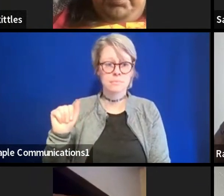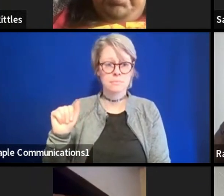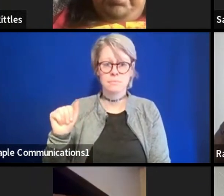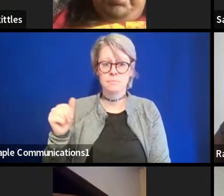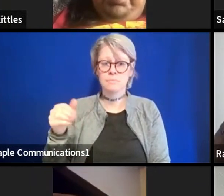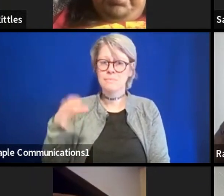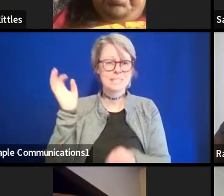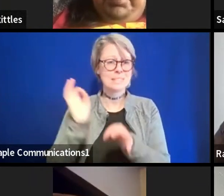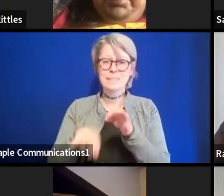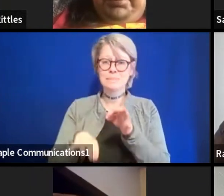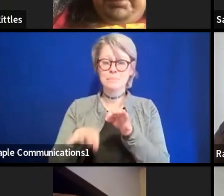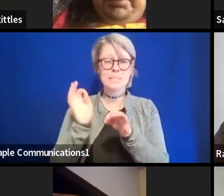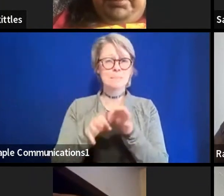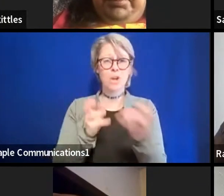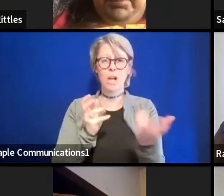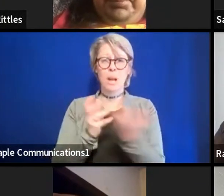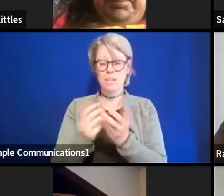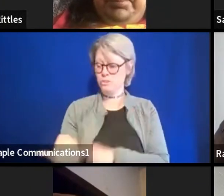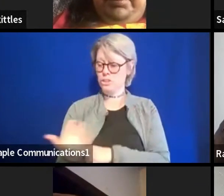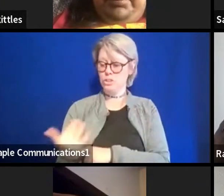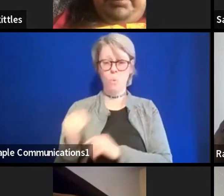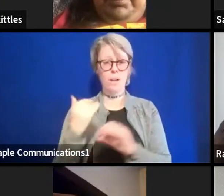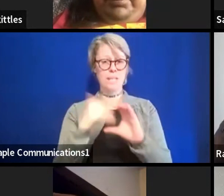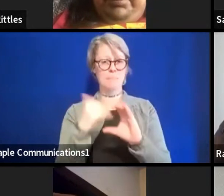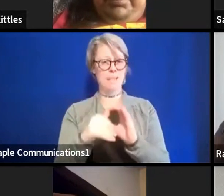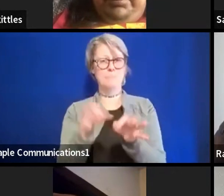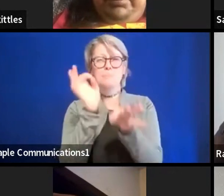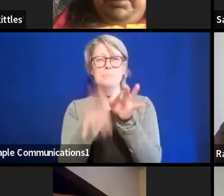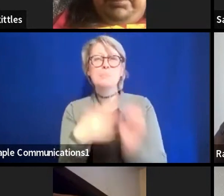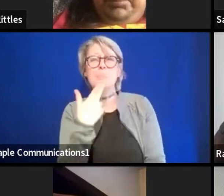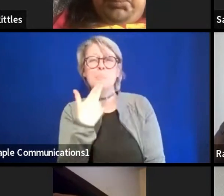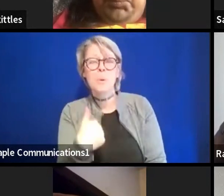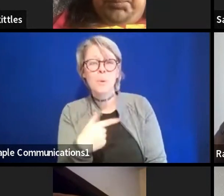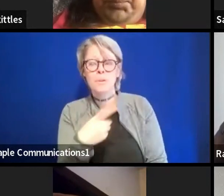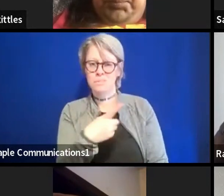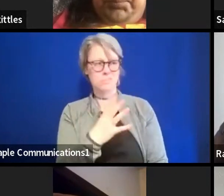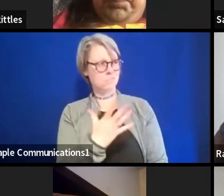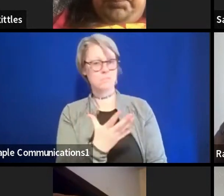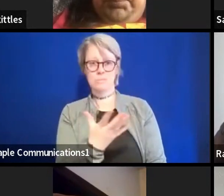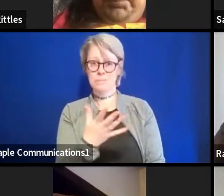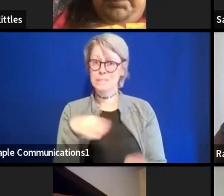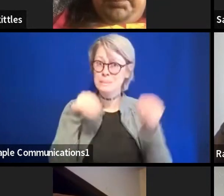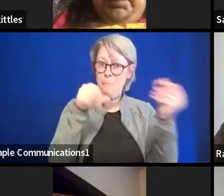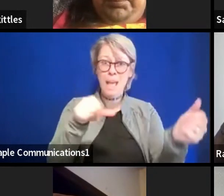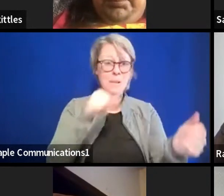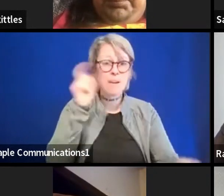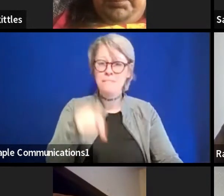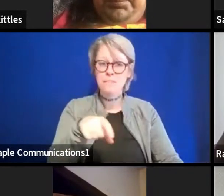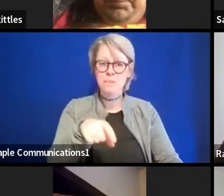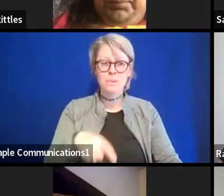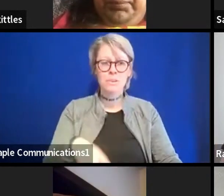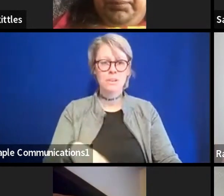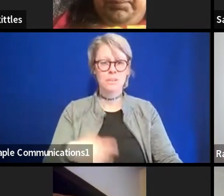simplest little accommodation that you are looking for doesn't cost a penny to send